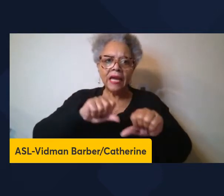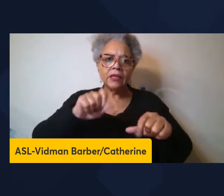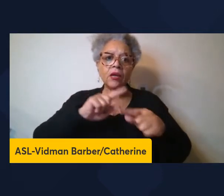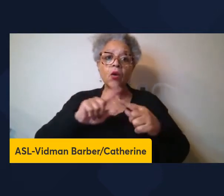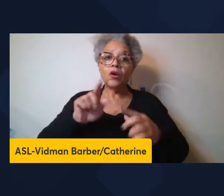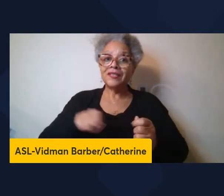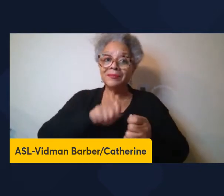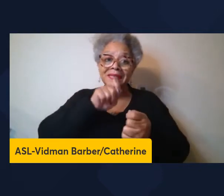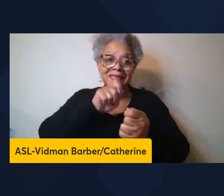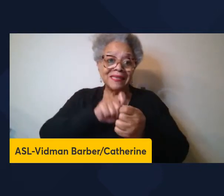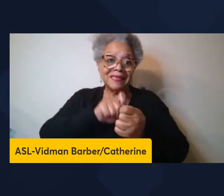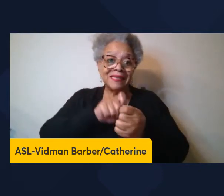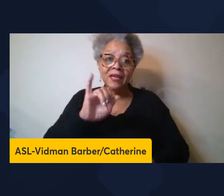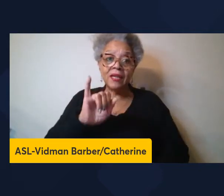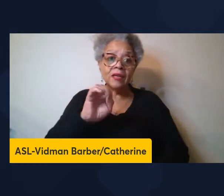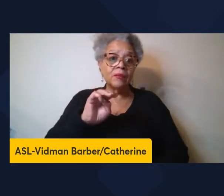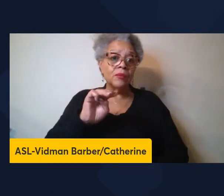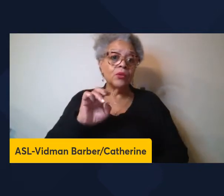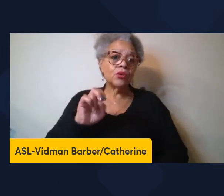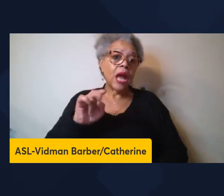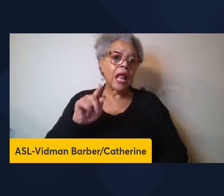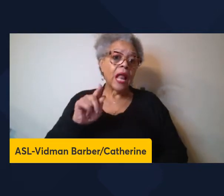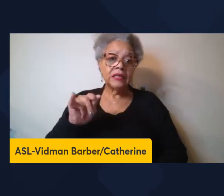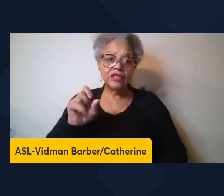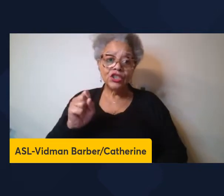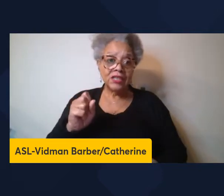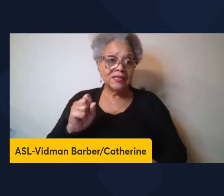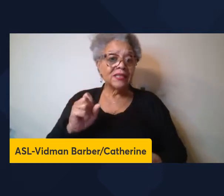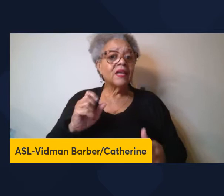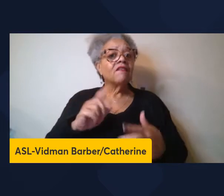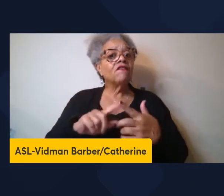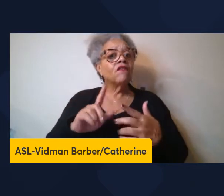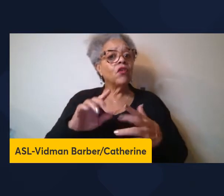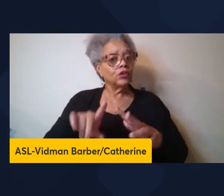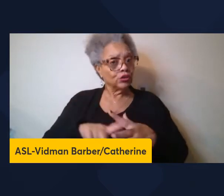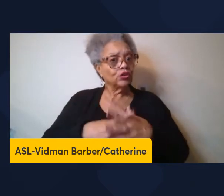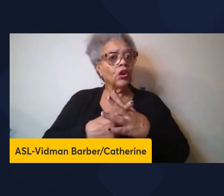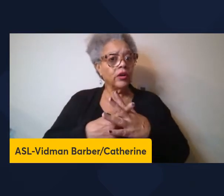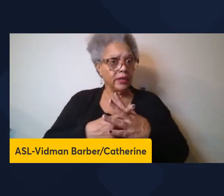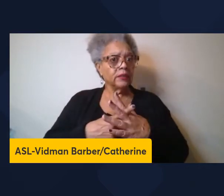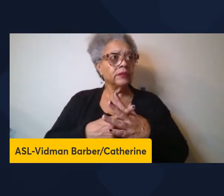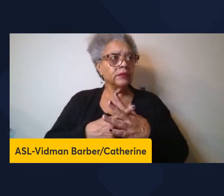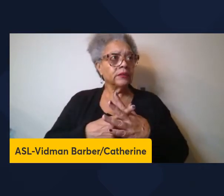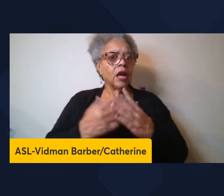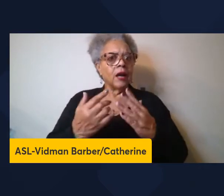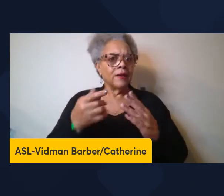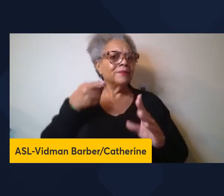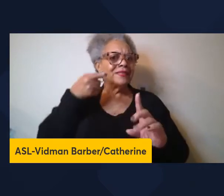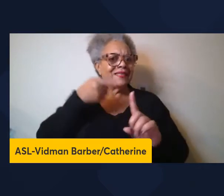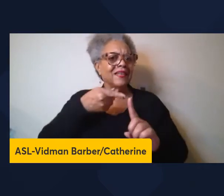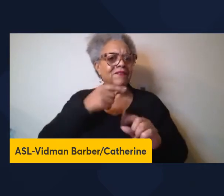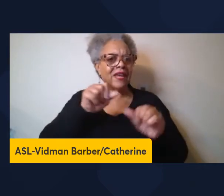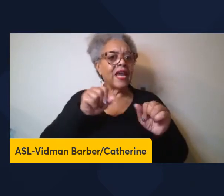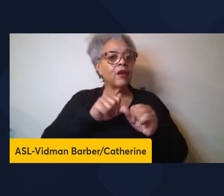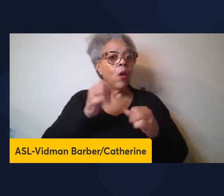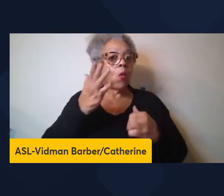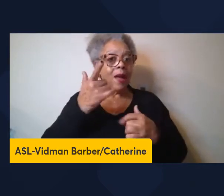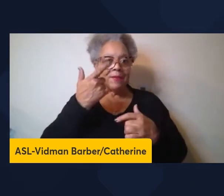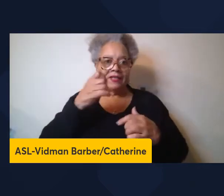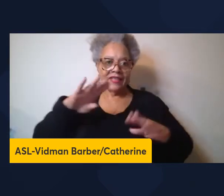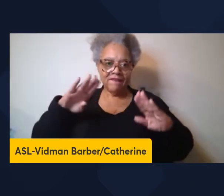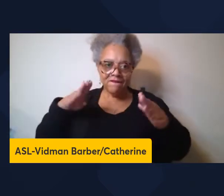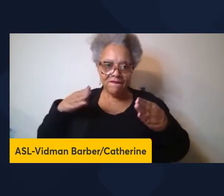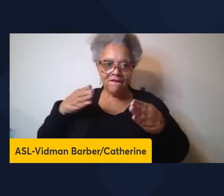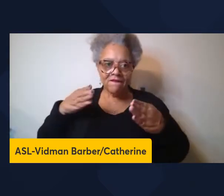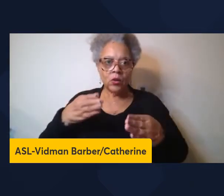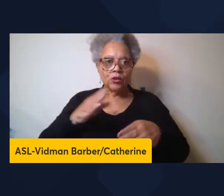immunologists for groundbreaking or for breaking ground in a particular area because they have focused on that